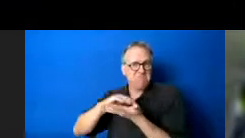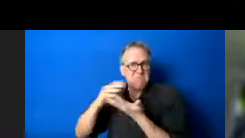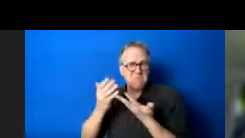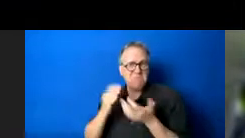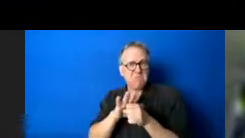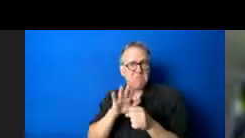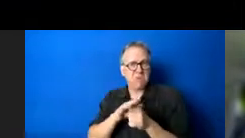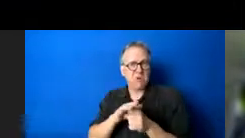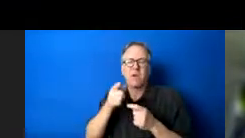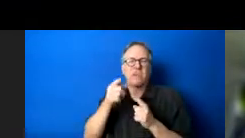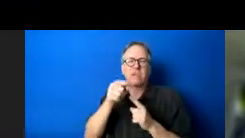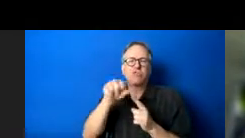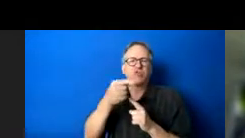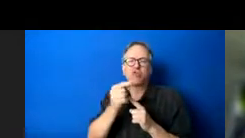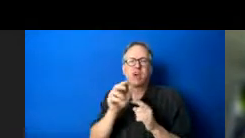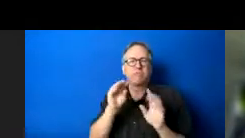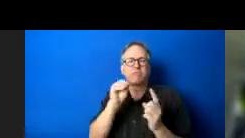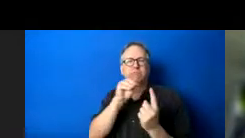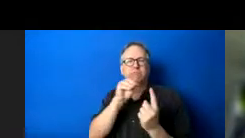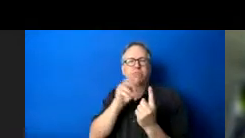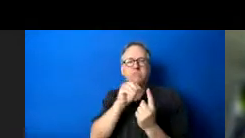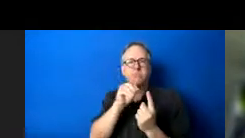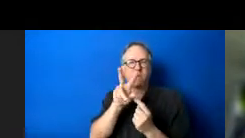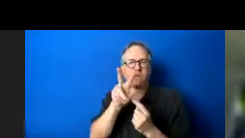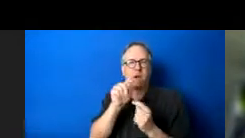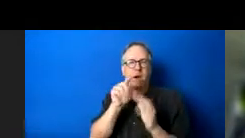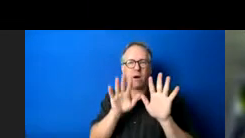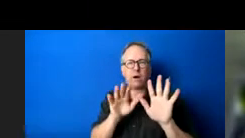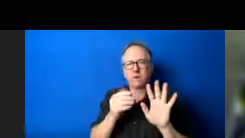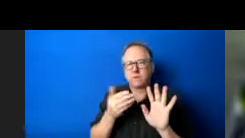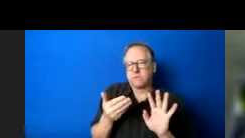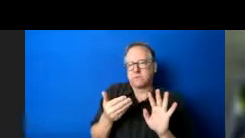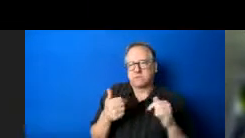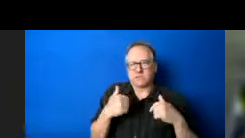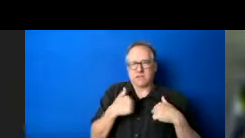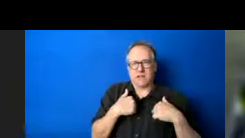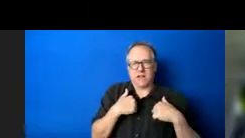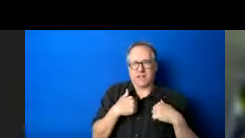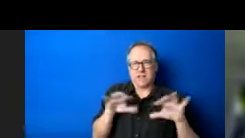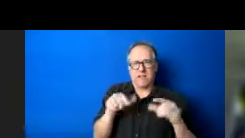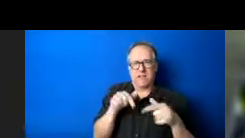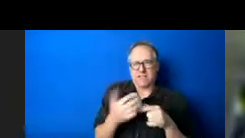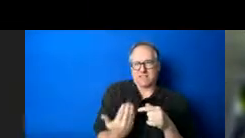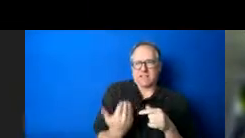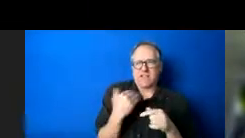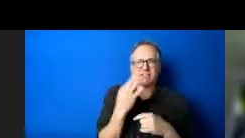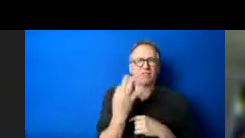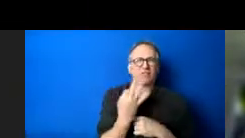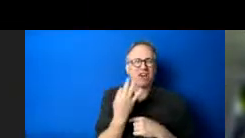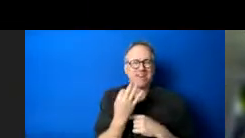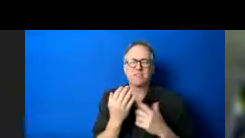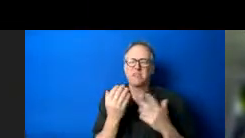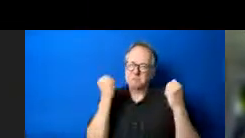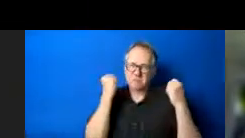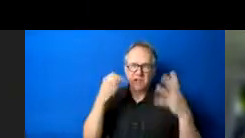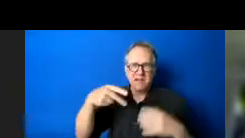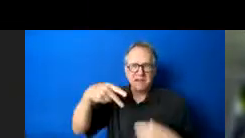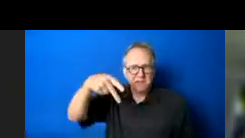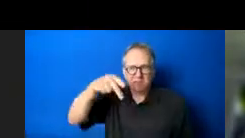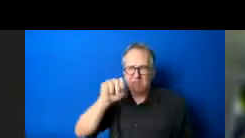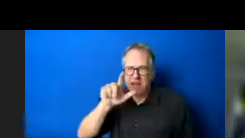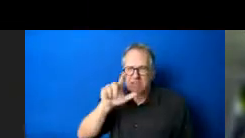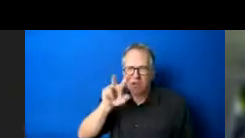a snapshot across the state of what was available probably when I did this last Friday. So lots of Paxlovid